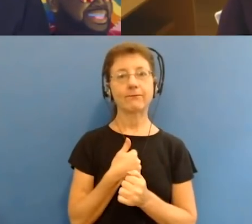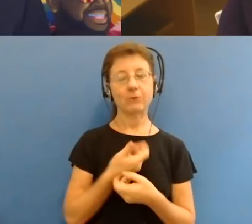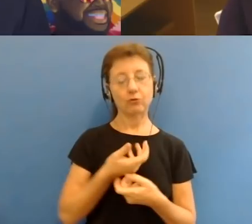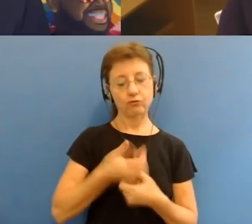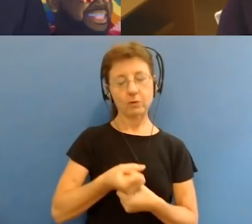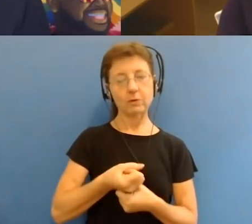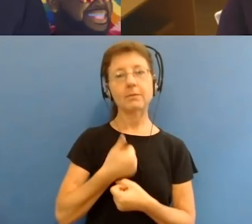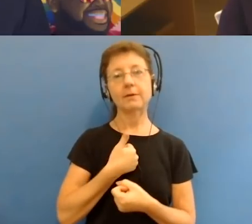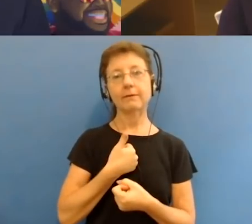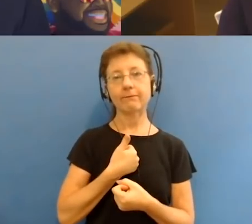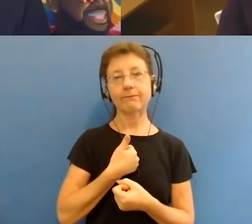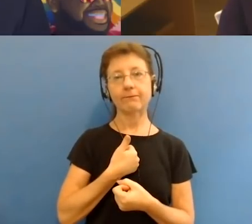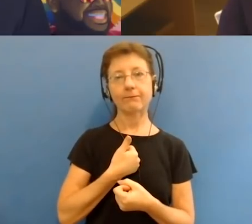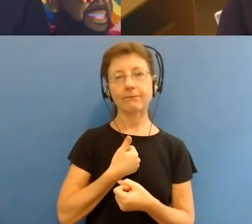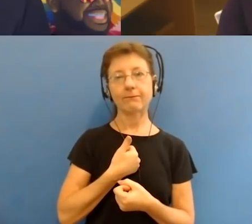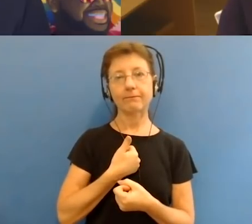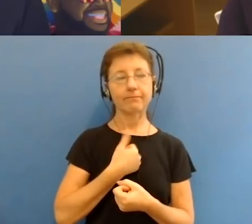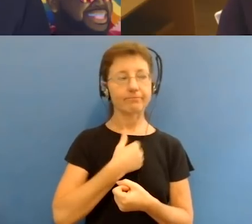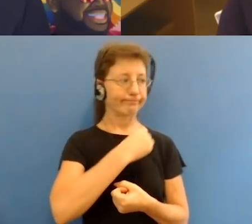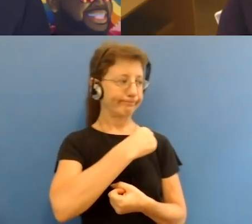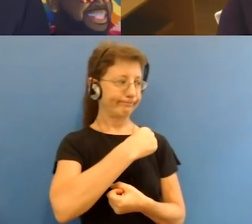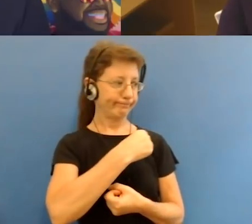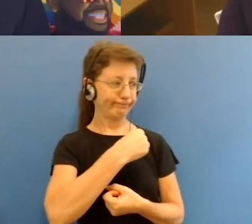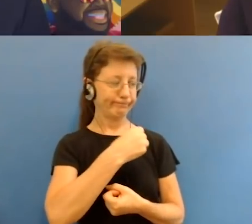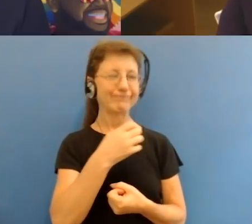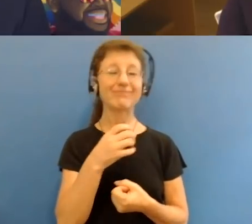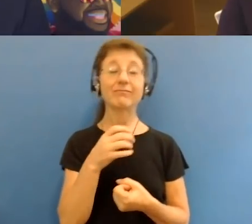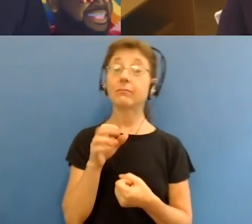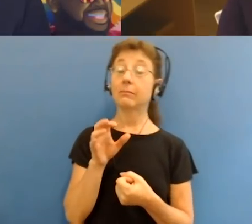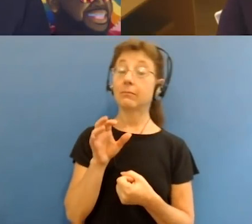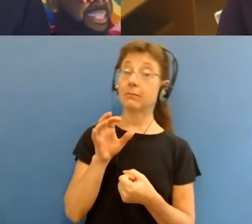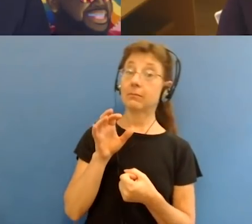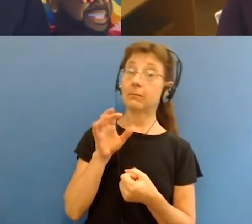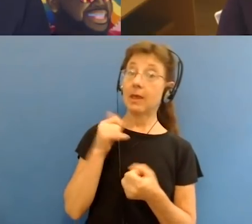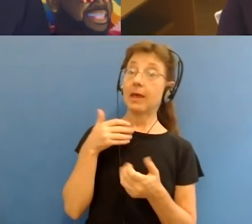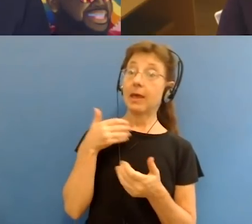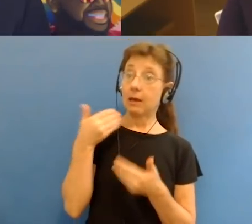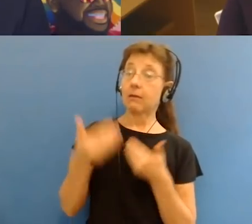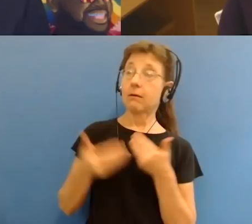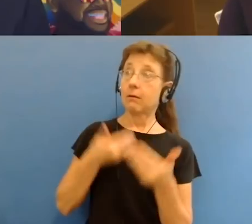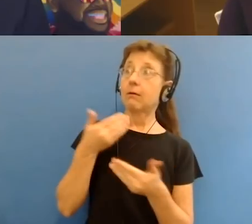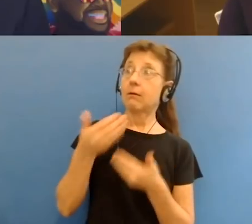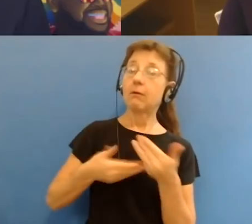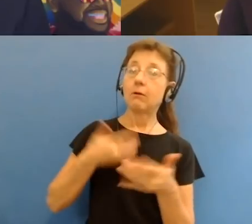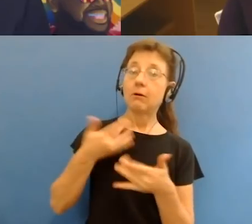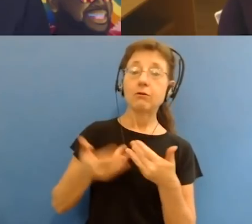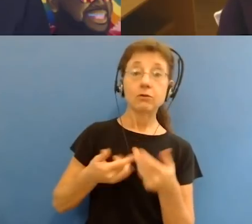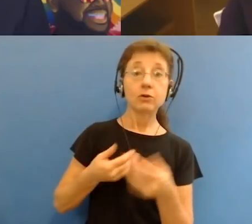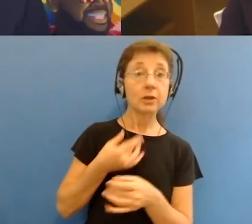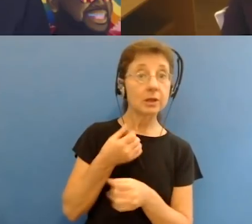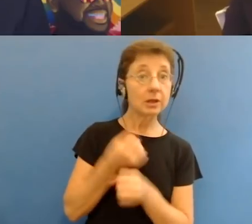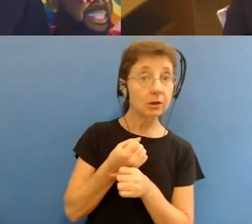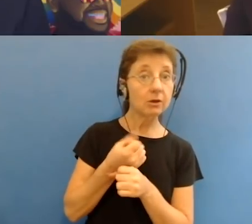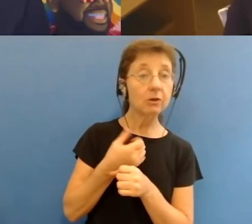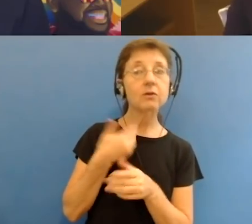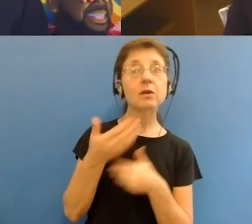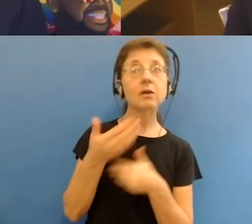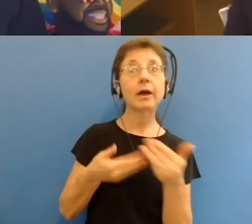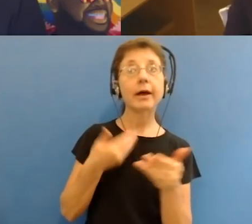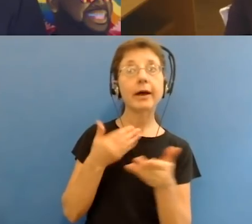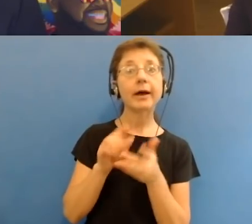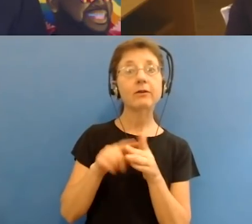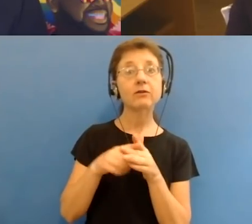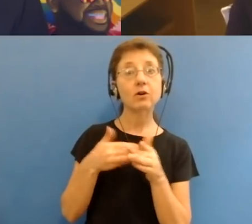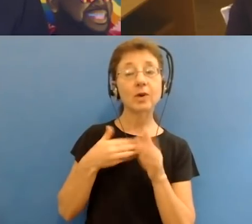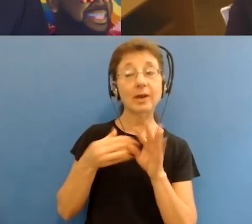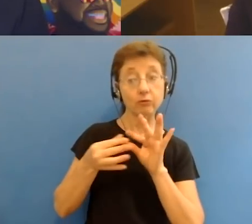myself, you know? And that actually, over the years, has helped me to enter into relationships and